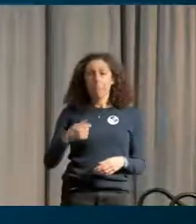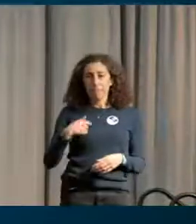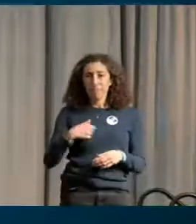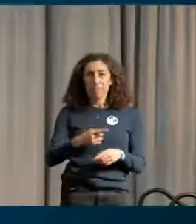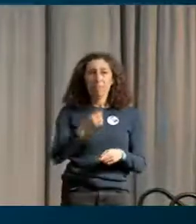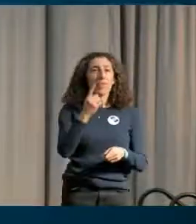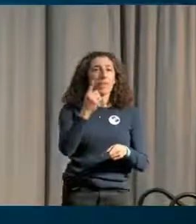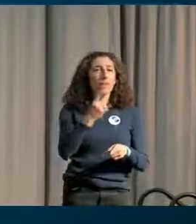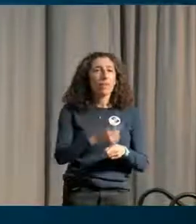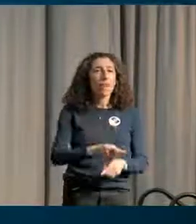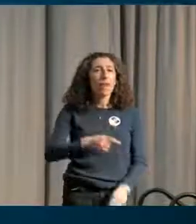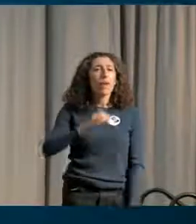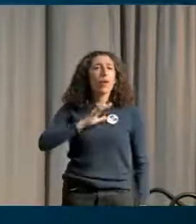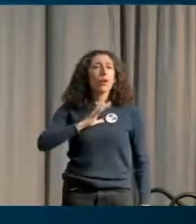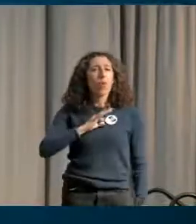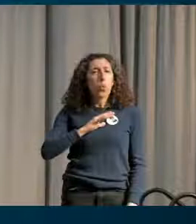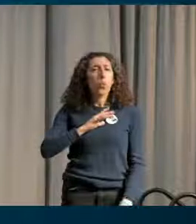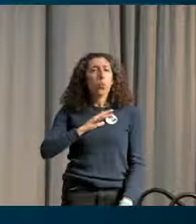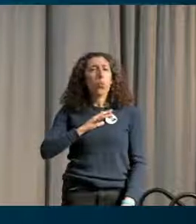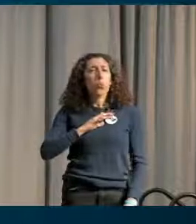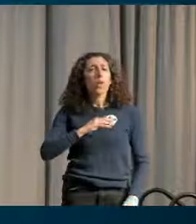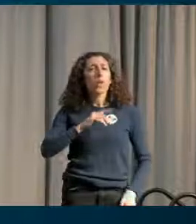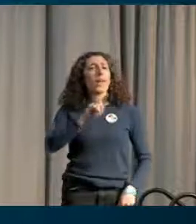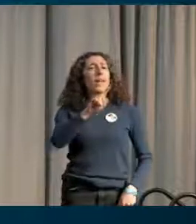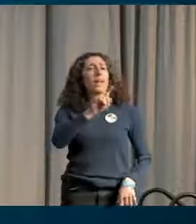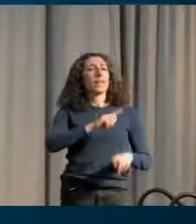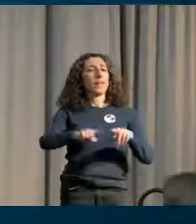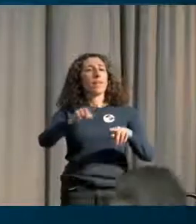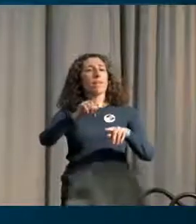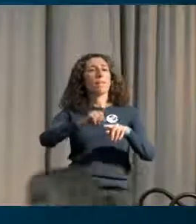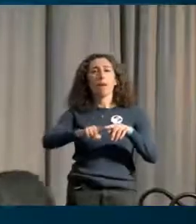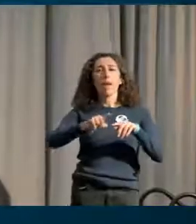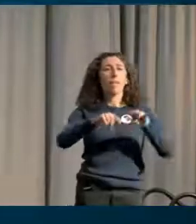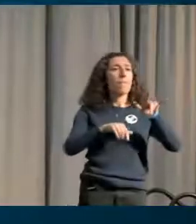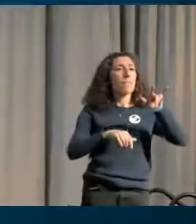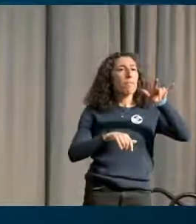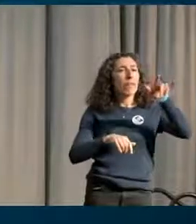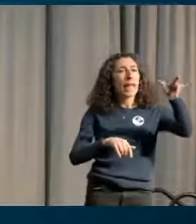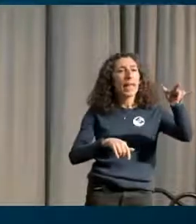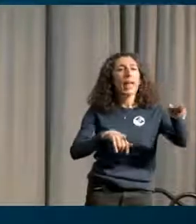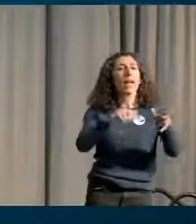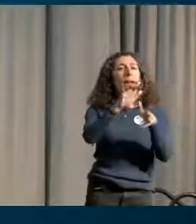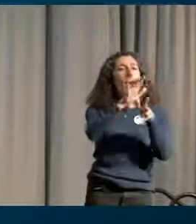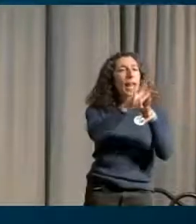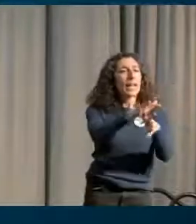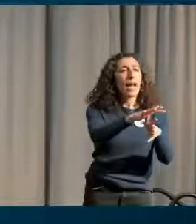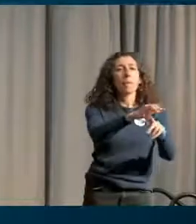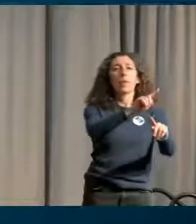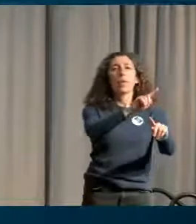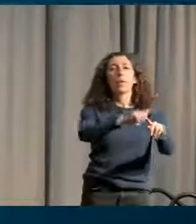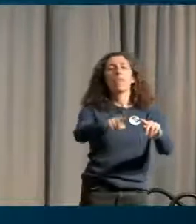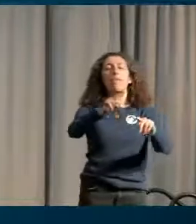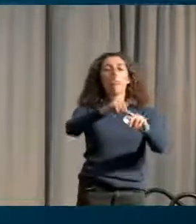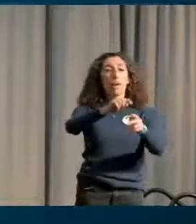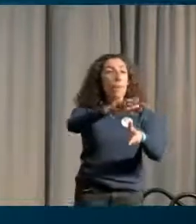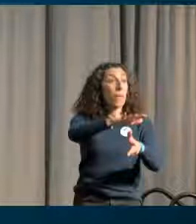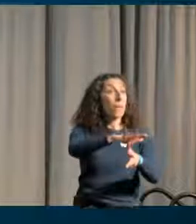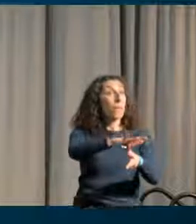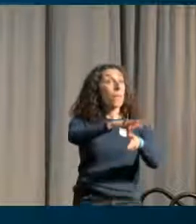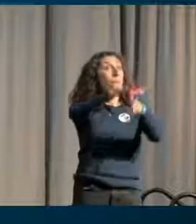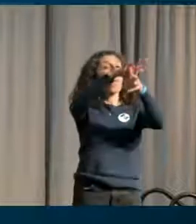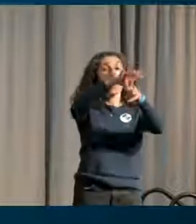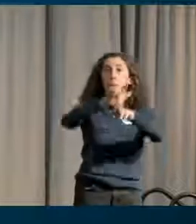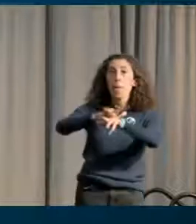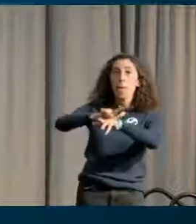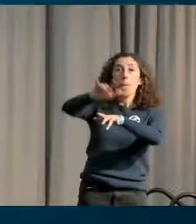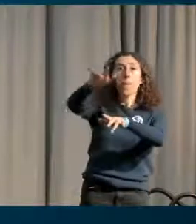we have a lot of cool aircraft. Raise your hand if you saw a cool aircraft today, a plane or a helicopter. Oh, wow, I see a lot of